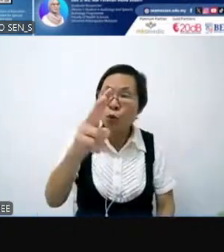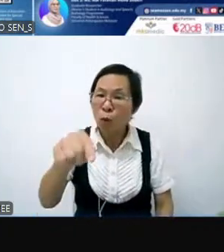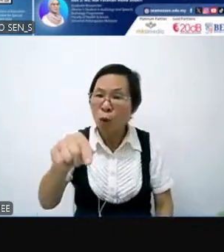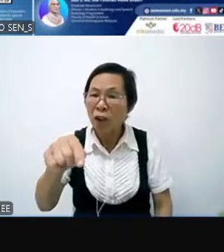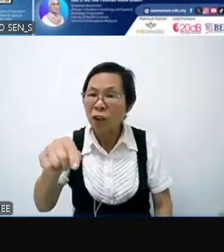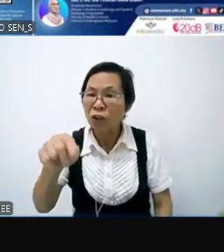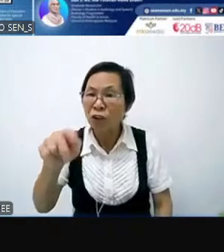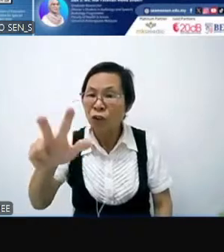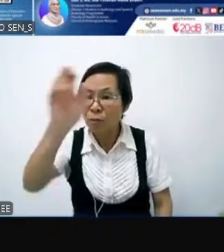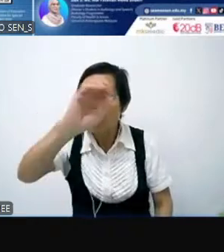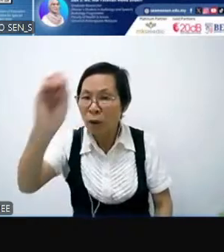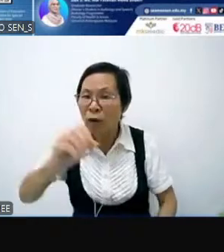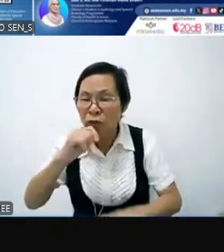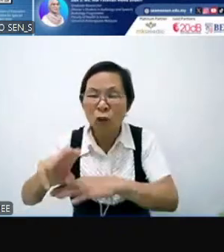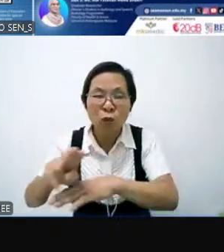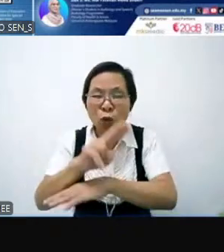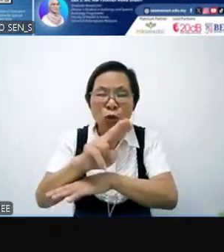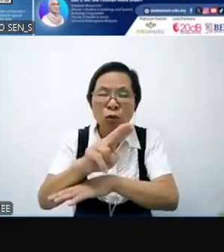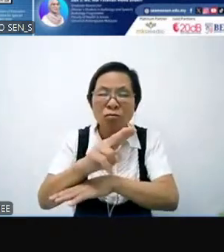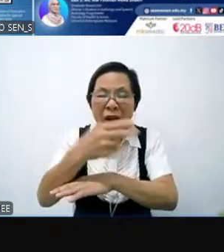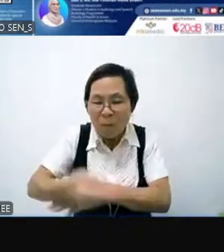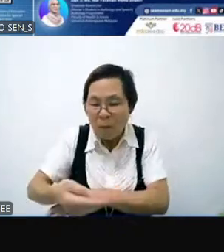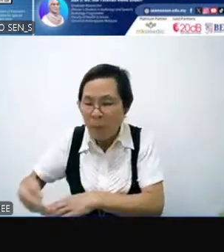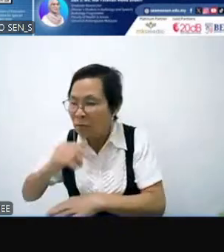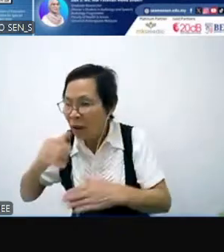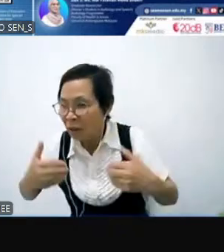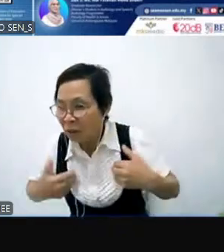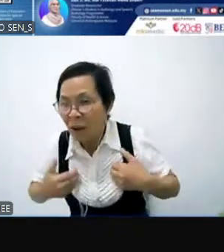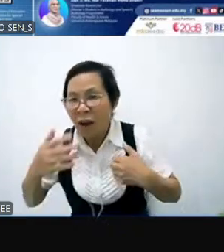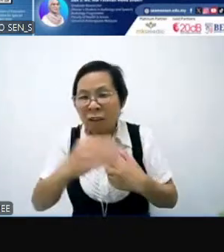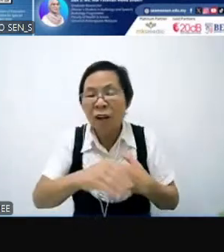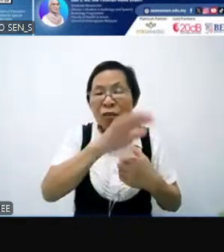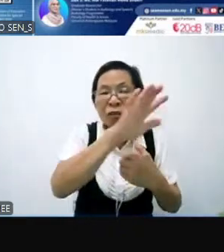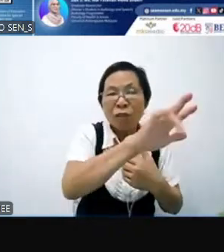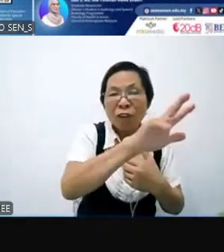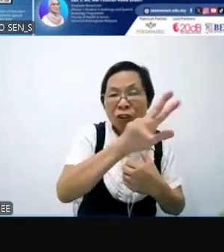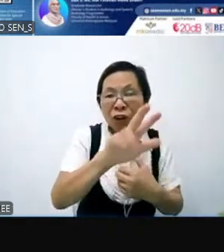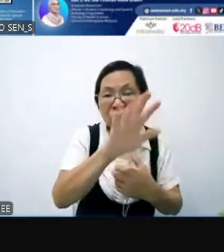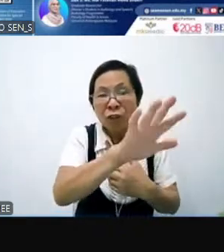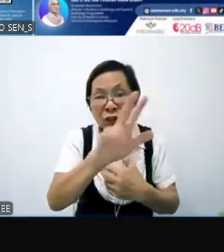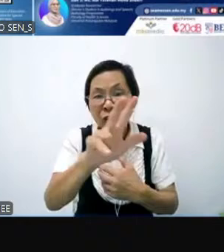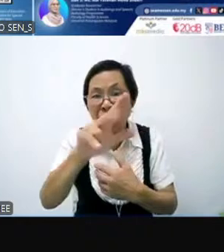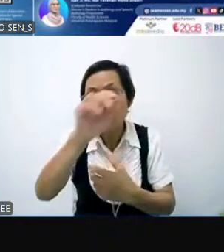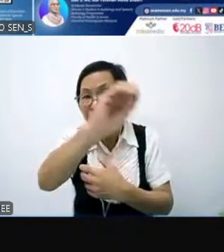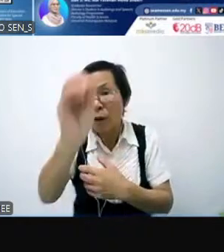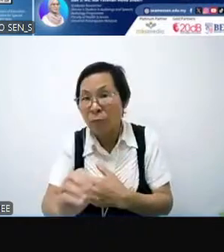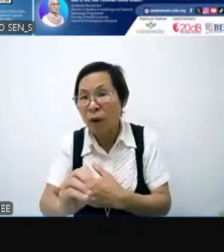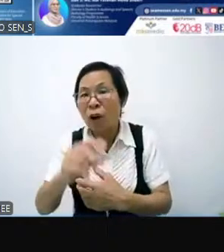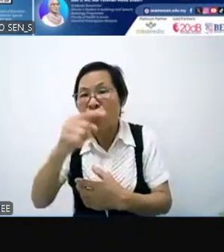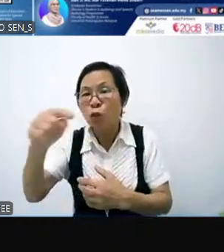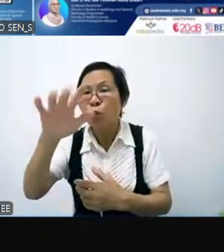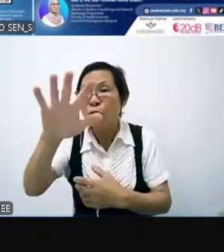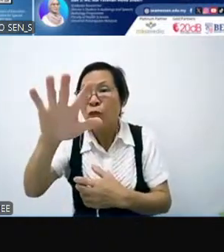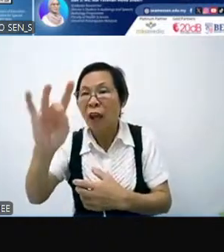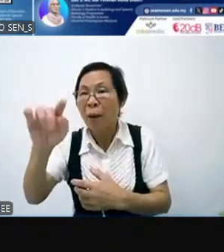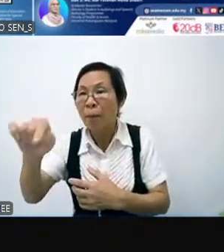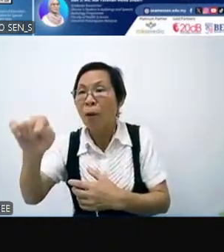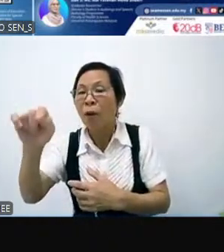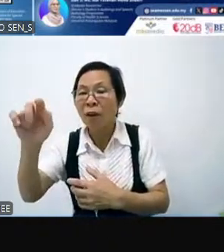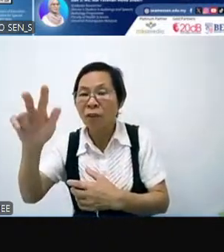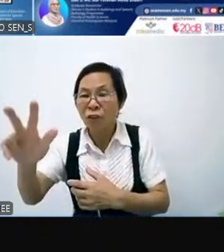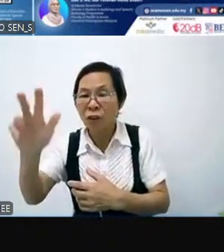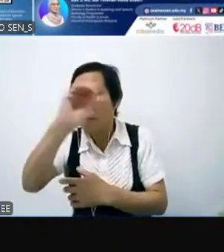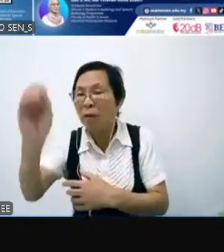62.3% didn't use warning devices, and 53% to 58.3% did not